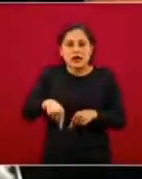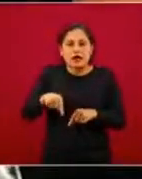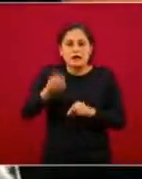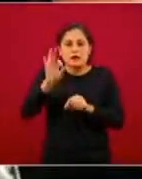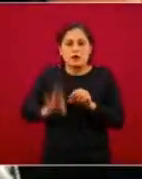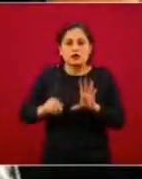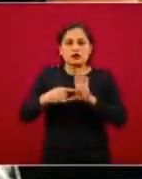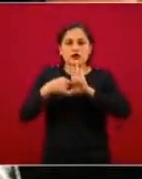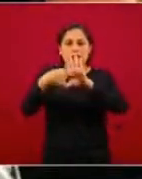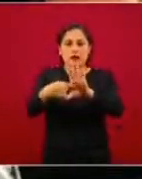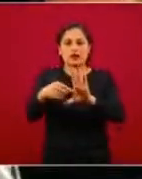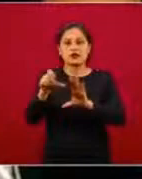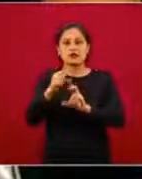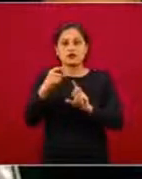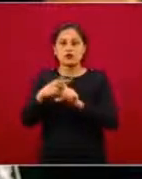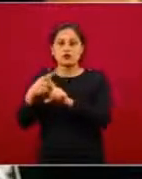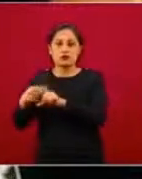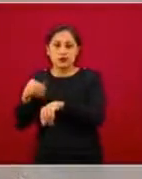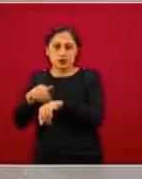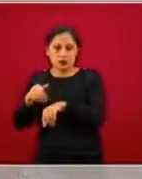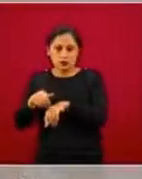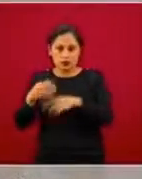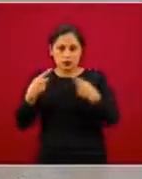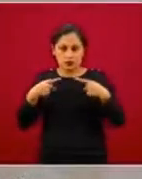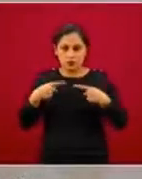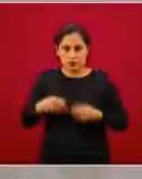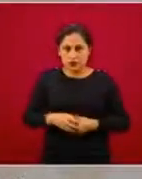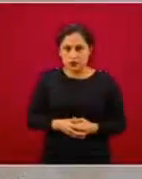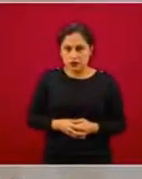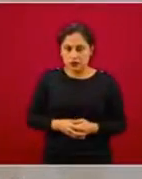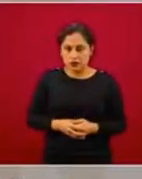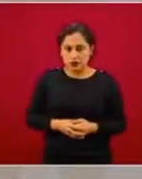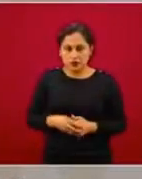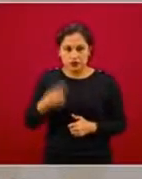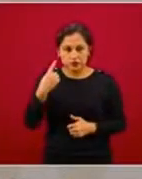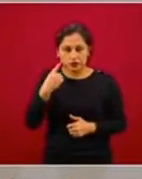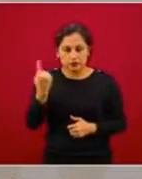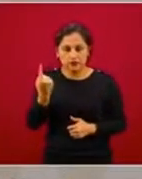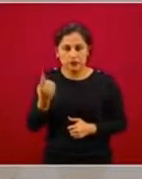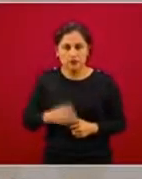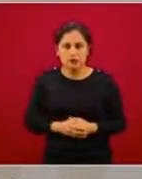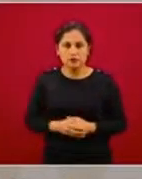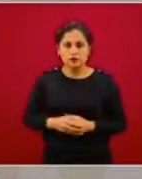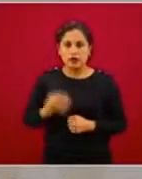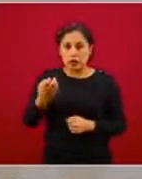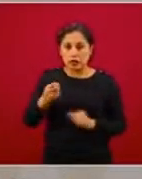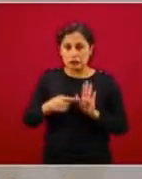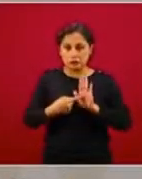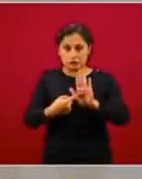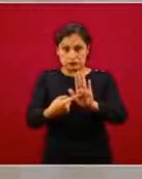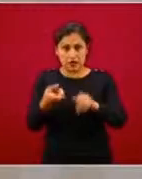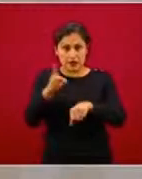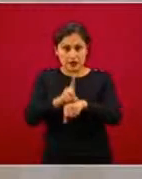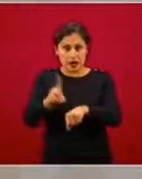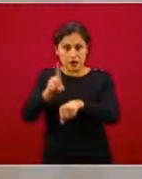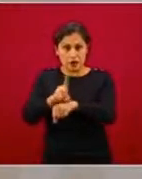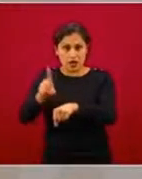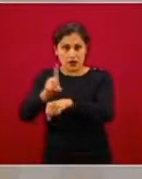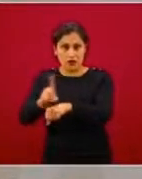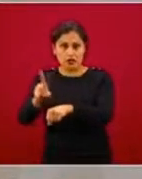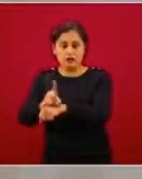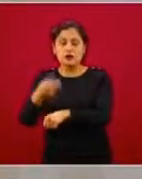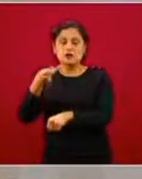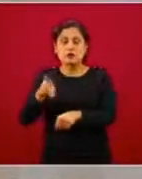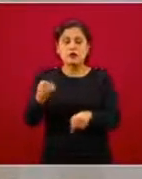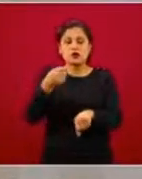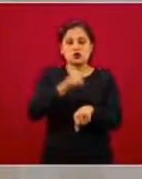the percentages that we show here are multiplied by how many people are there. What's this? This is the daily cutoff date. This is the information that